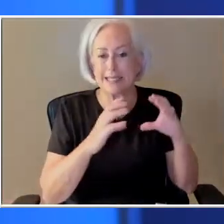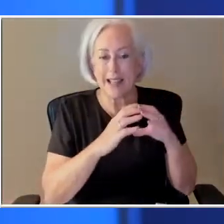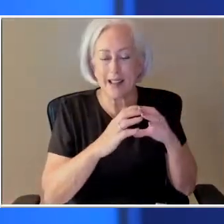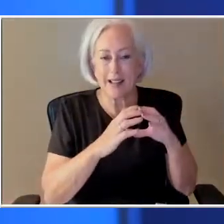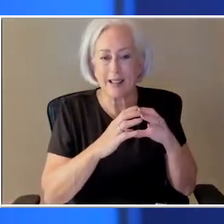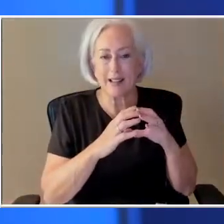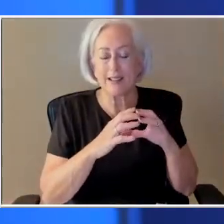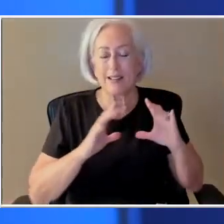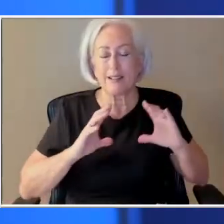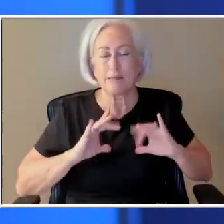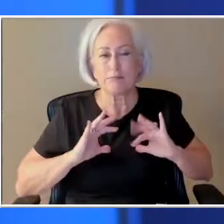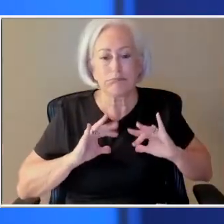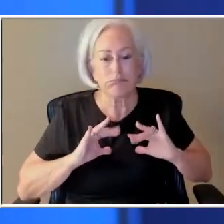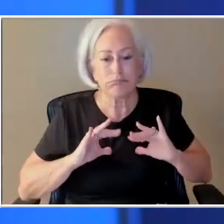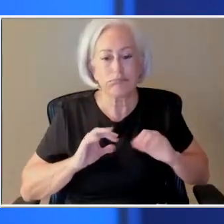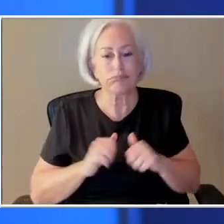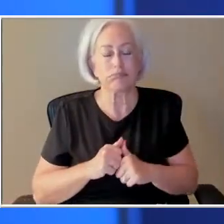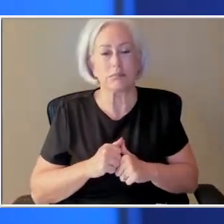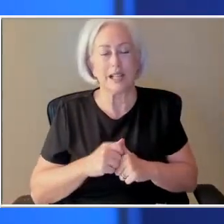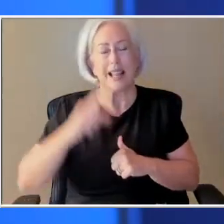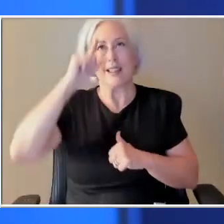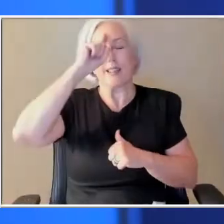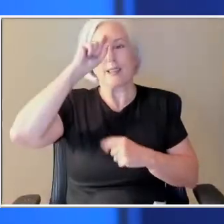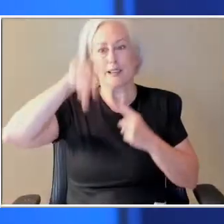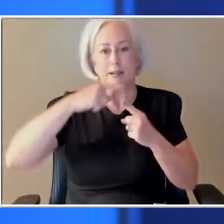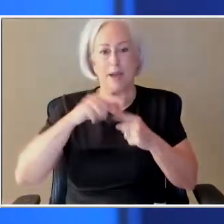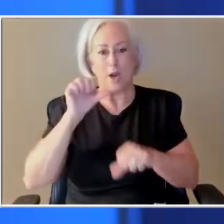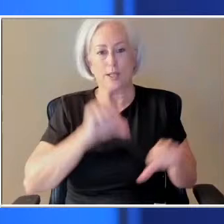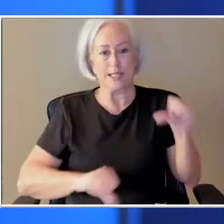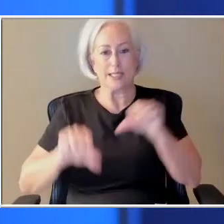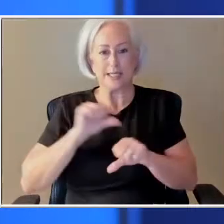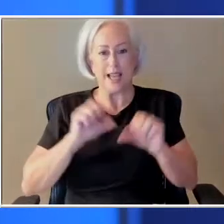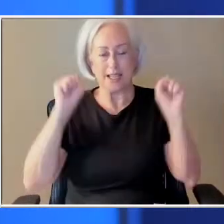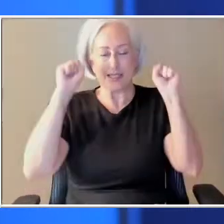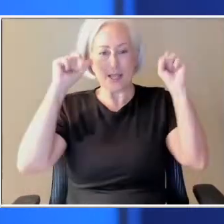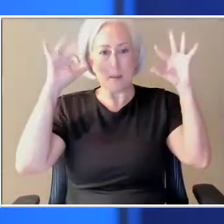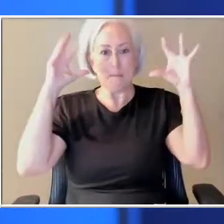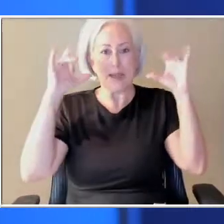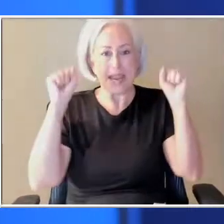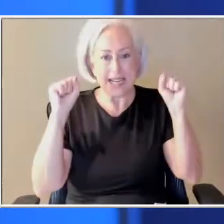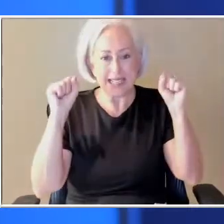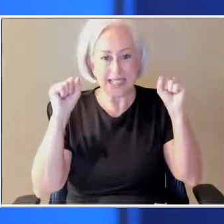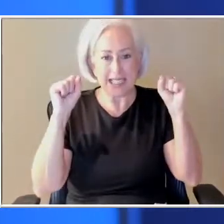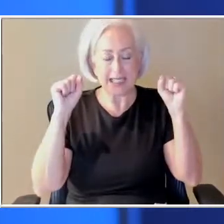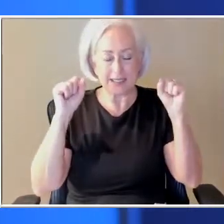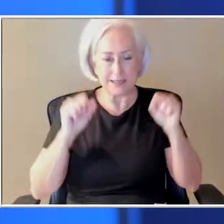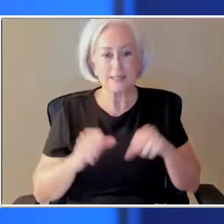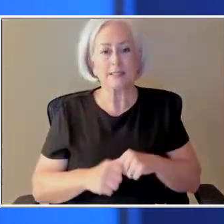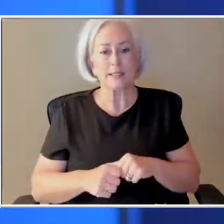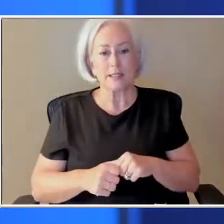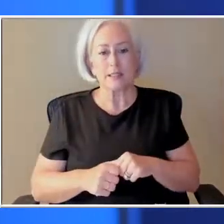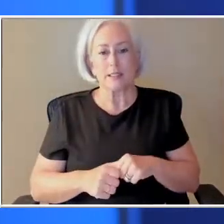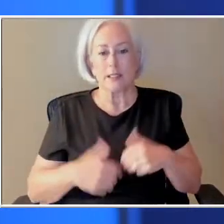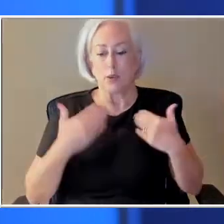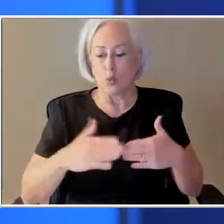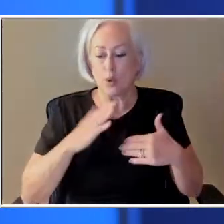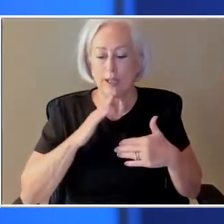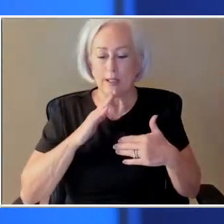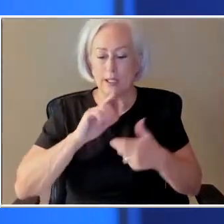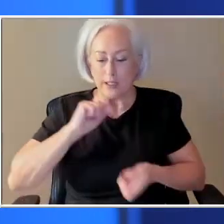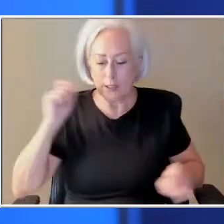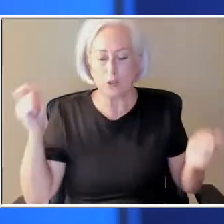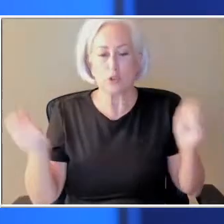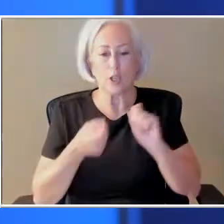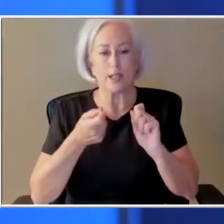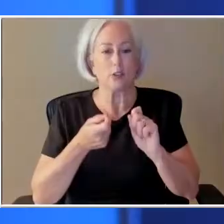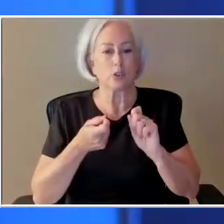I mean, when you think about the science of it, it's really amazing, and it is such a game changer for patients like